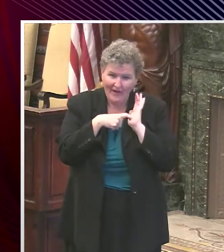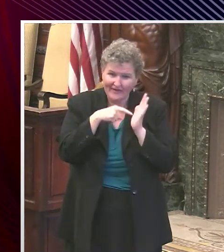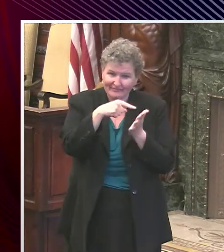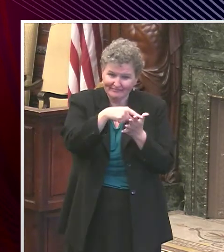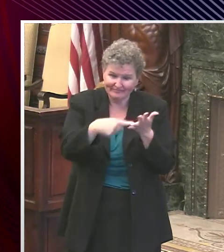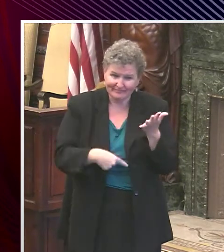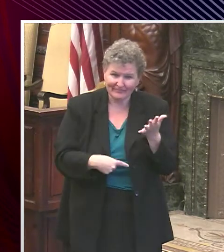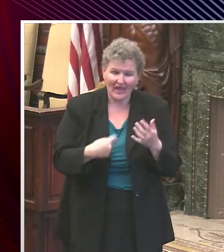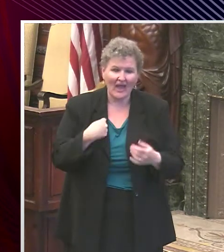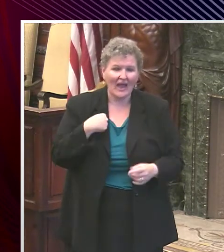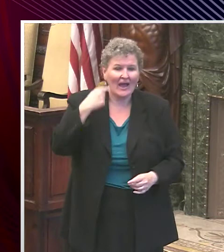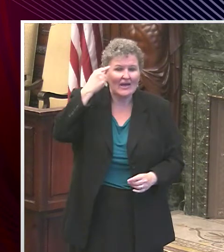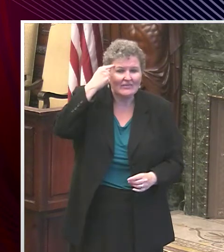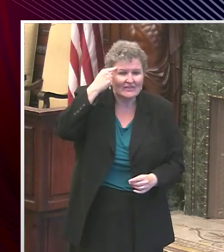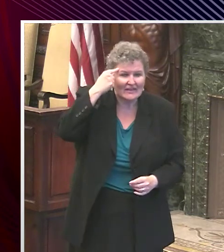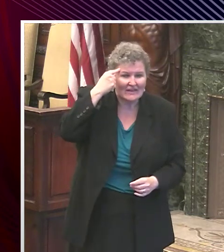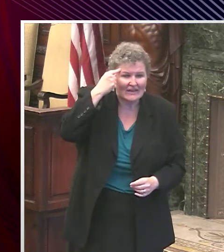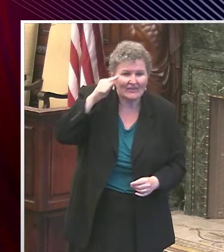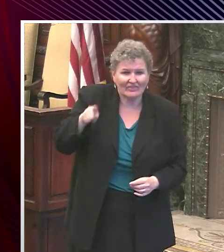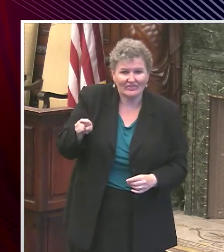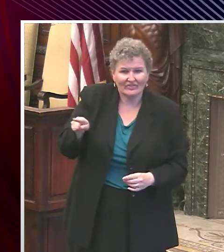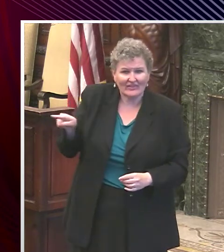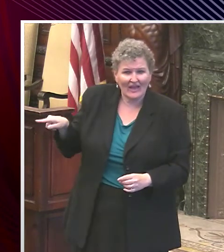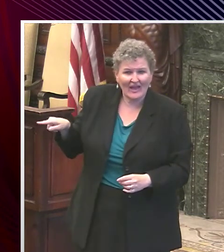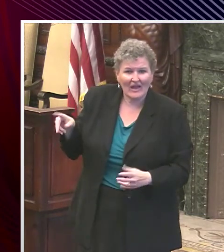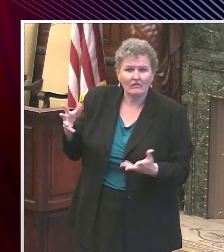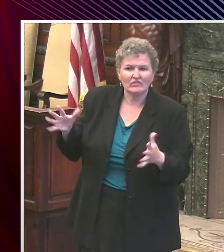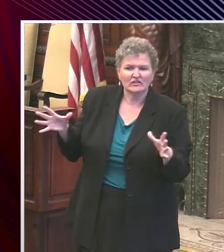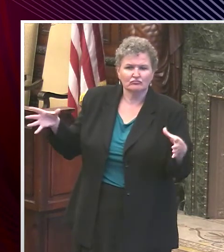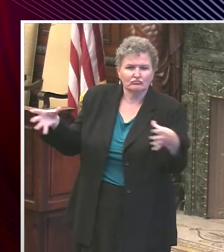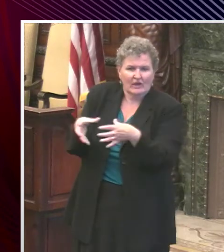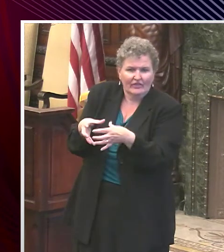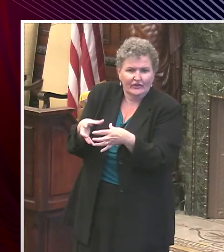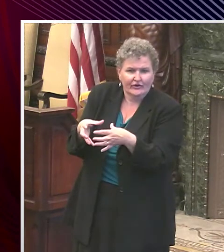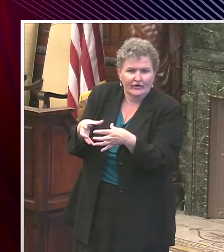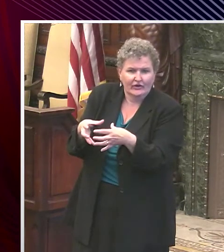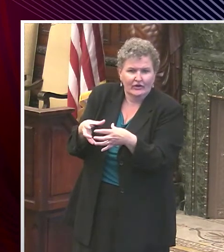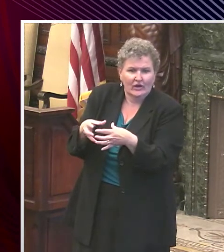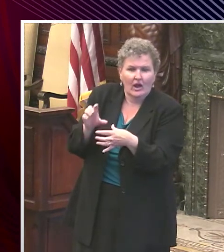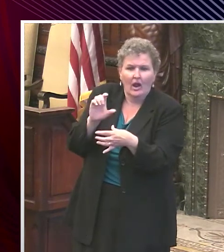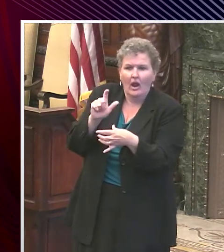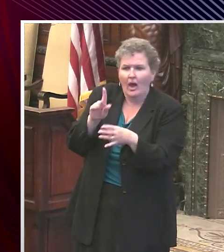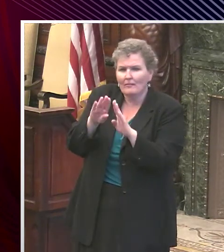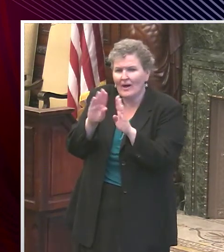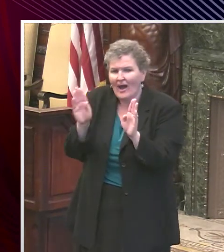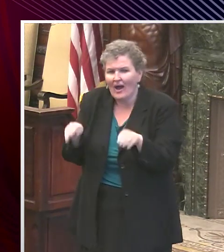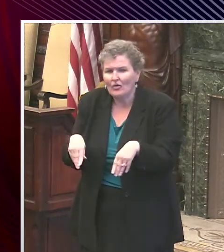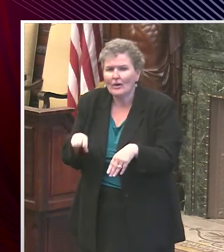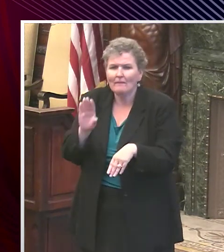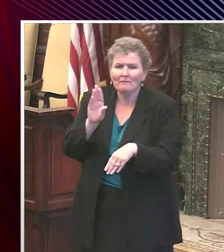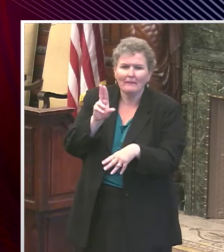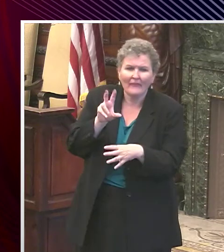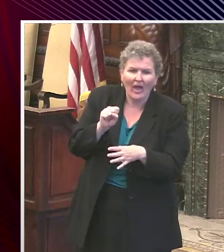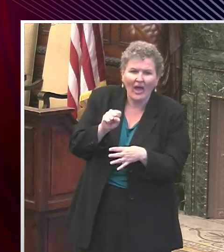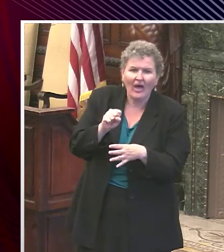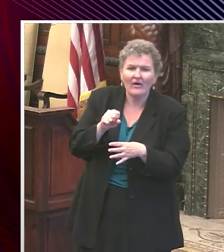that the players were together someplace in the clubhouse and the bus or whatever, and were not wearing masks when they